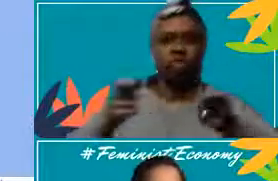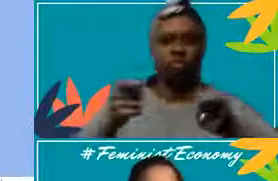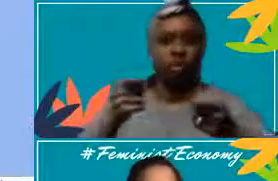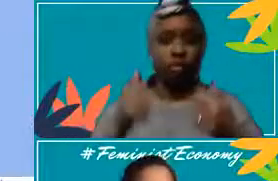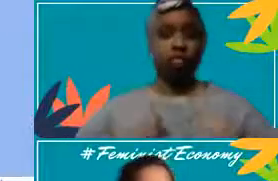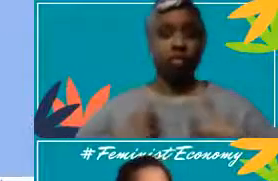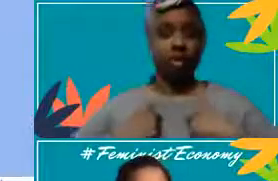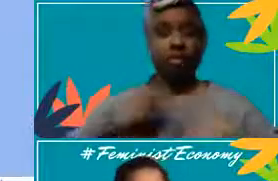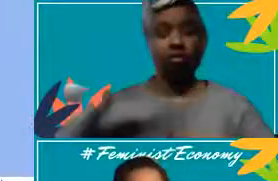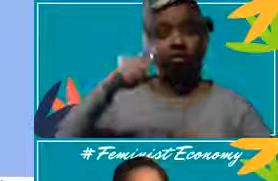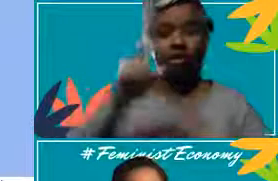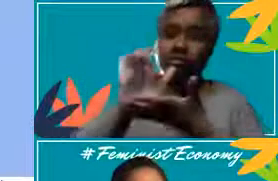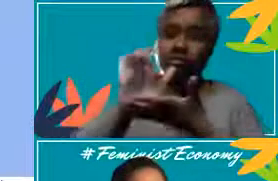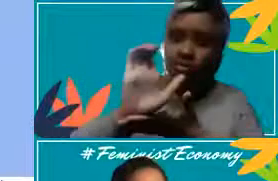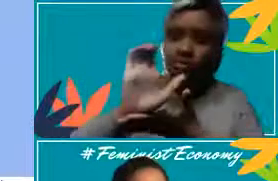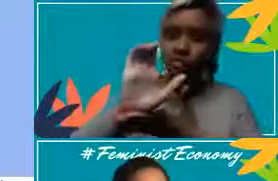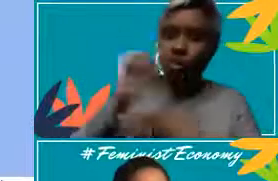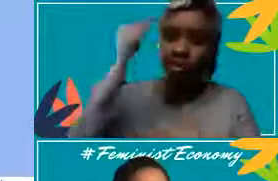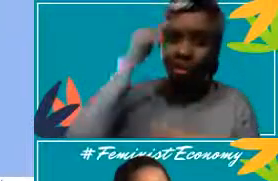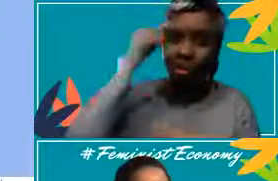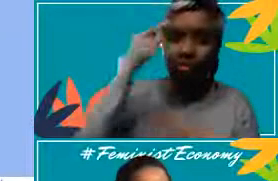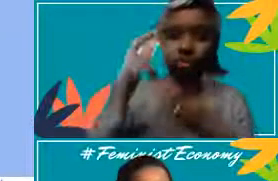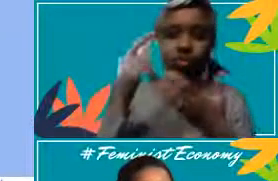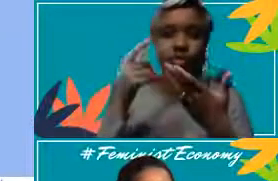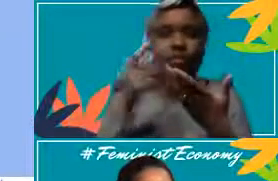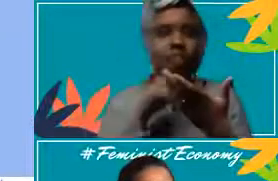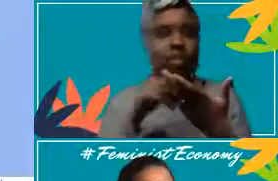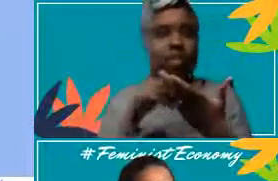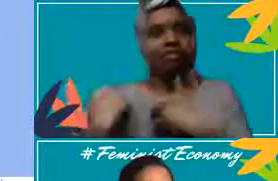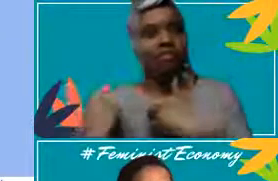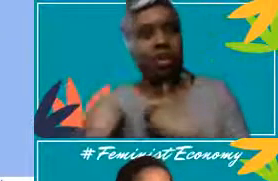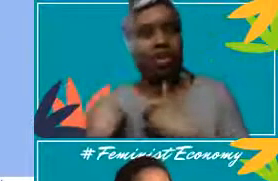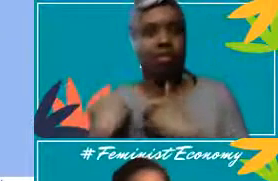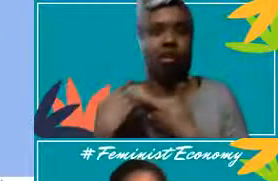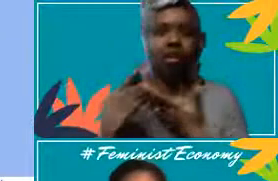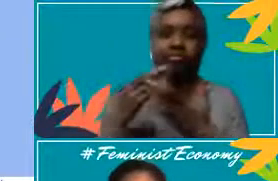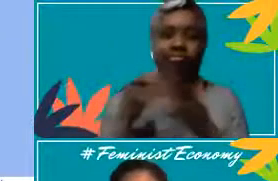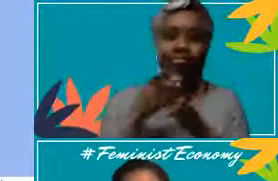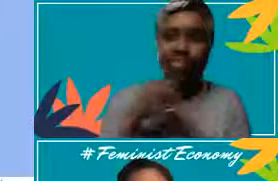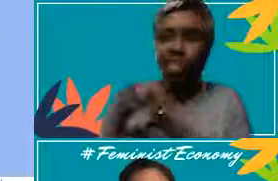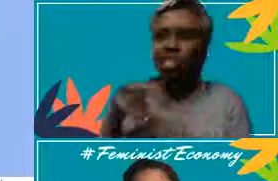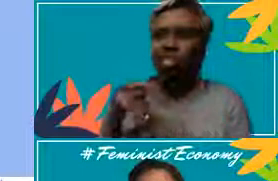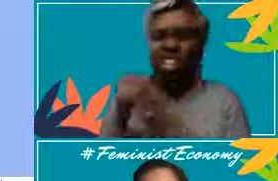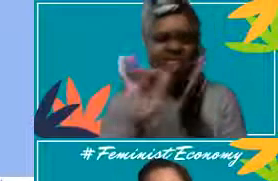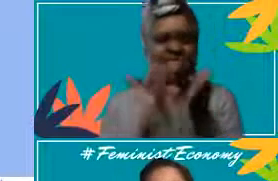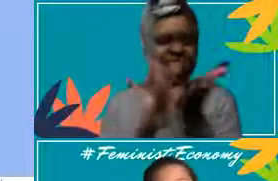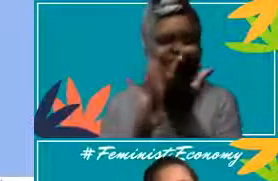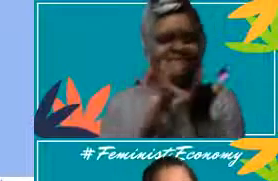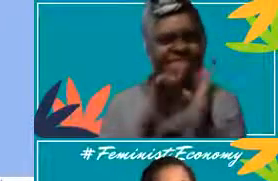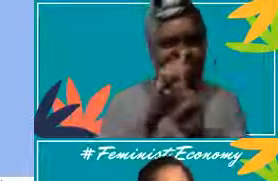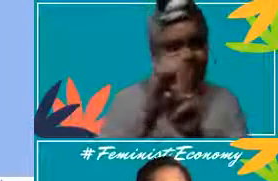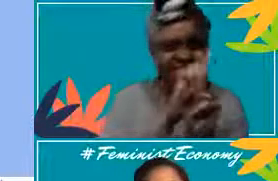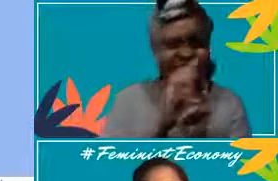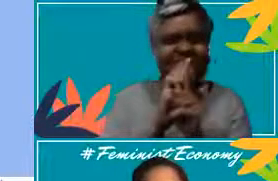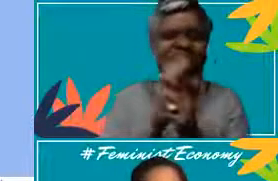force governments to rely on extractive industries. And this is something that we believe needs to change if we